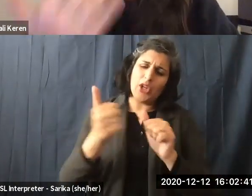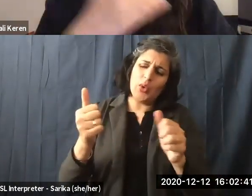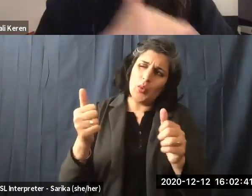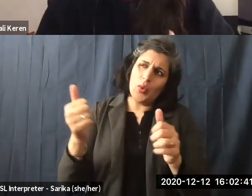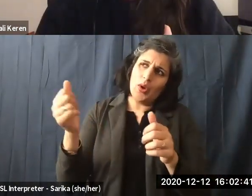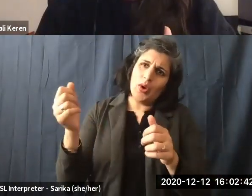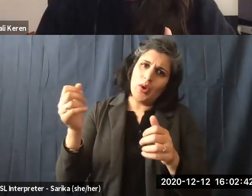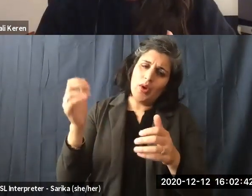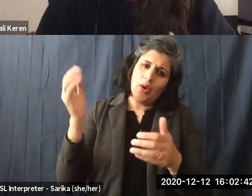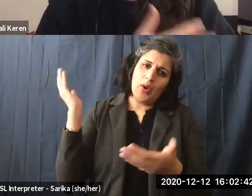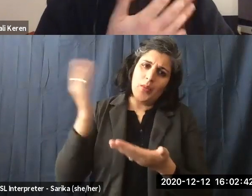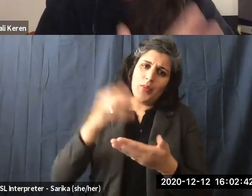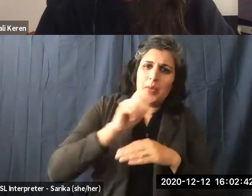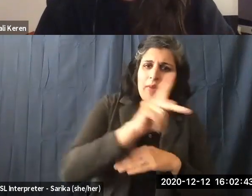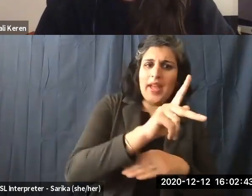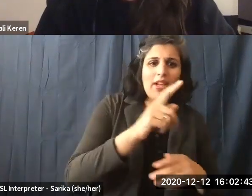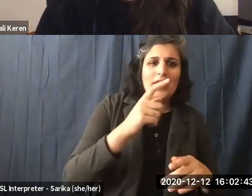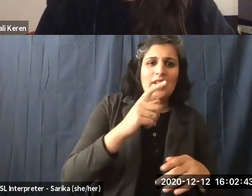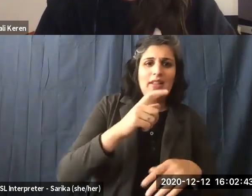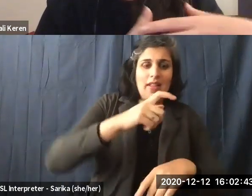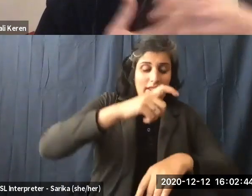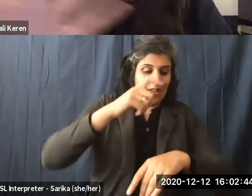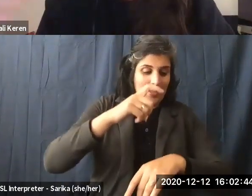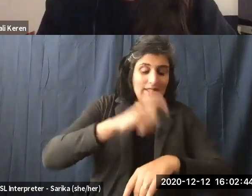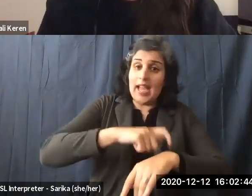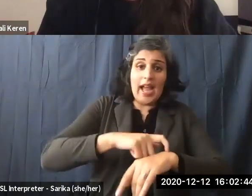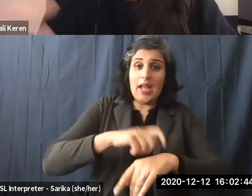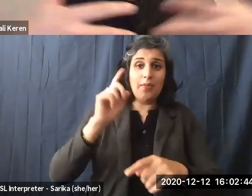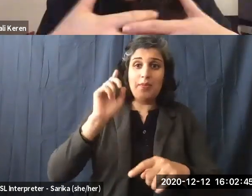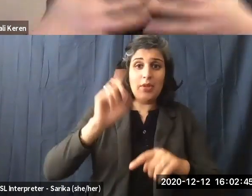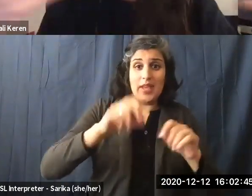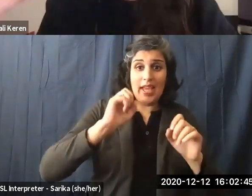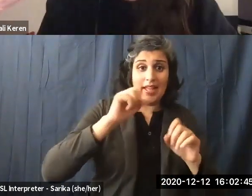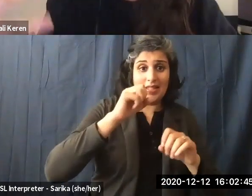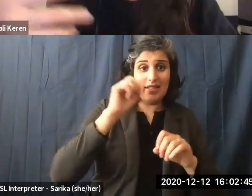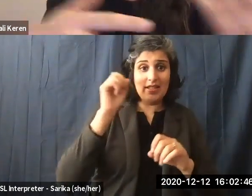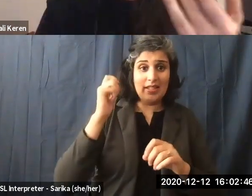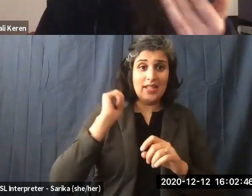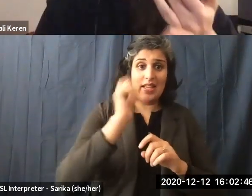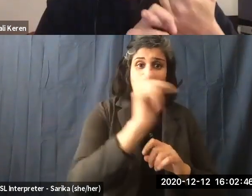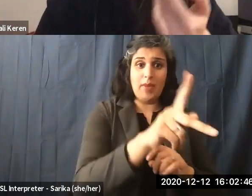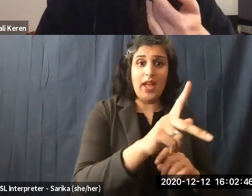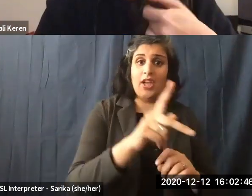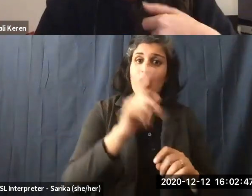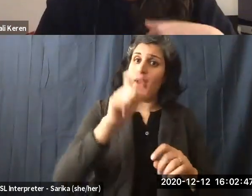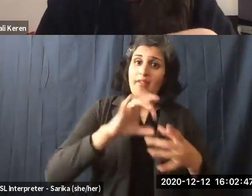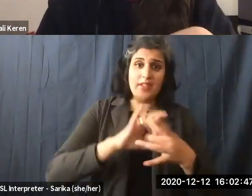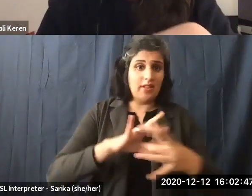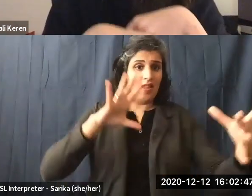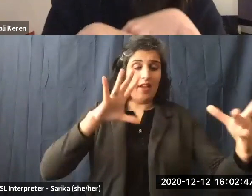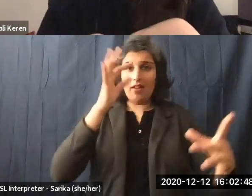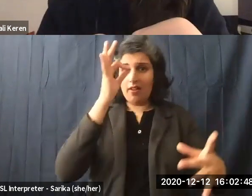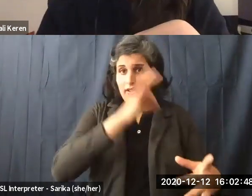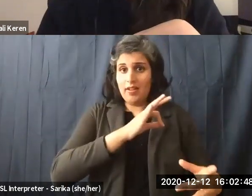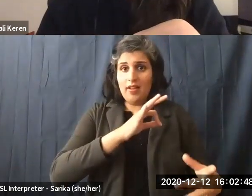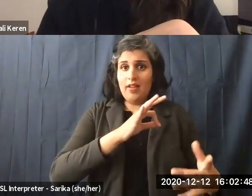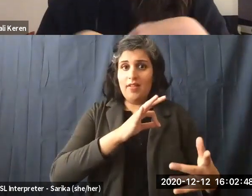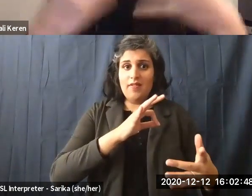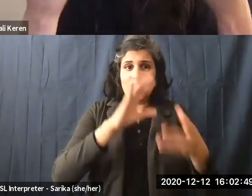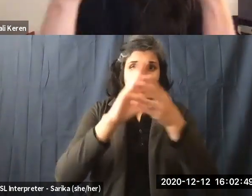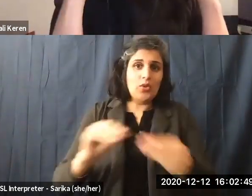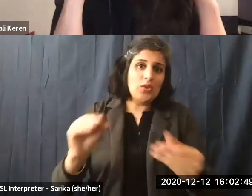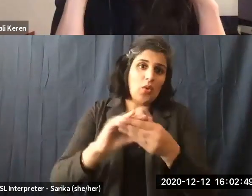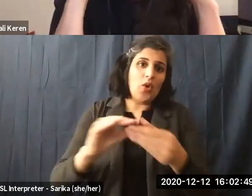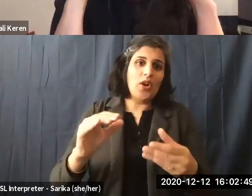can take back time. That's just not going to happen, but you have to let go. You have to let go of fictions that have become your,